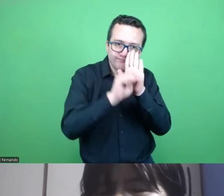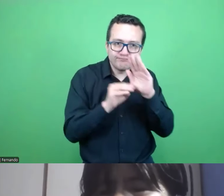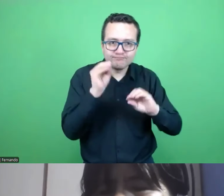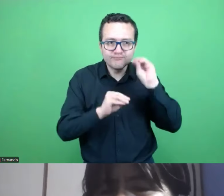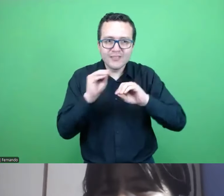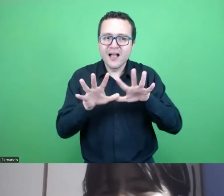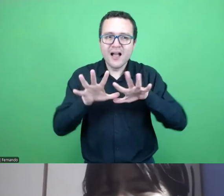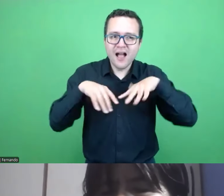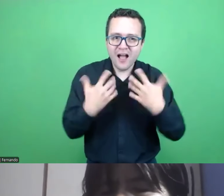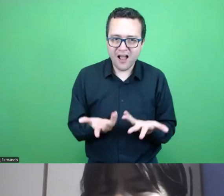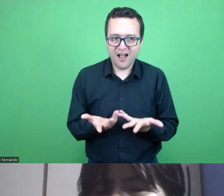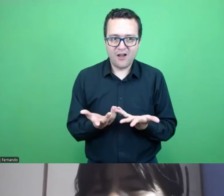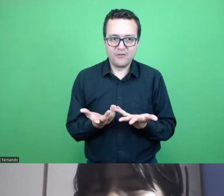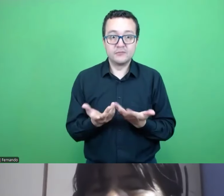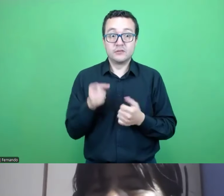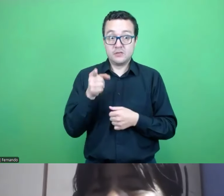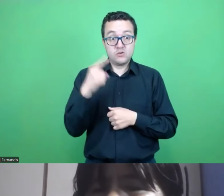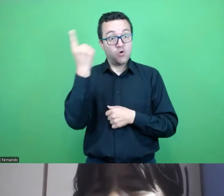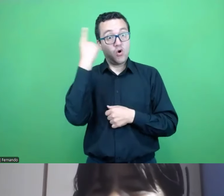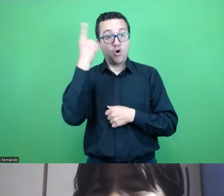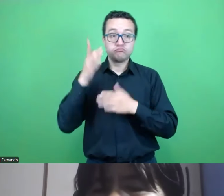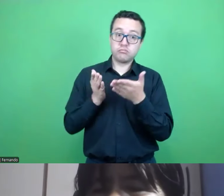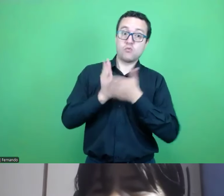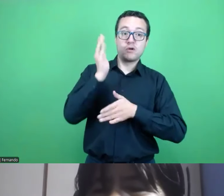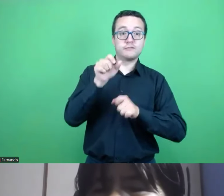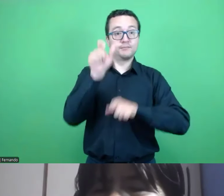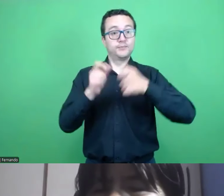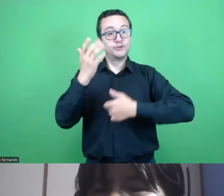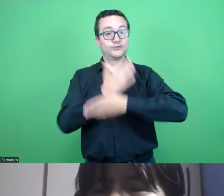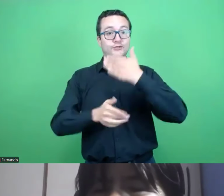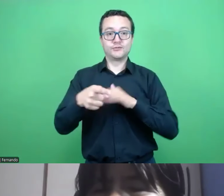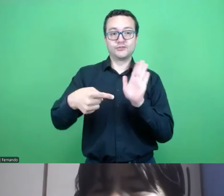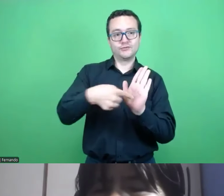Council and similar initiatives on national and international levels.